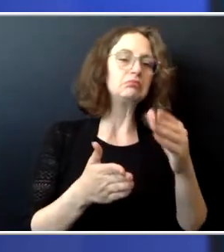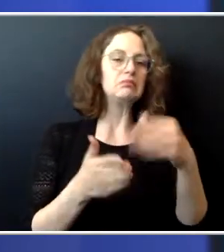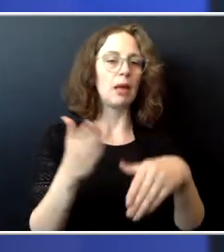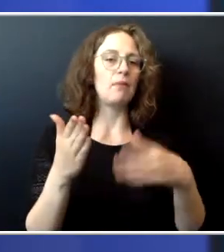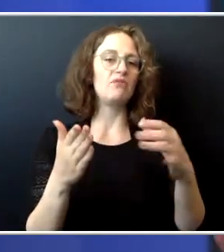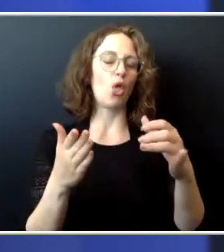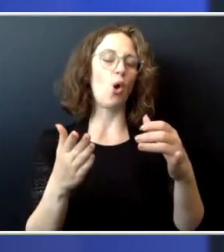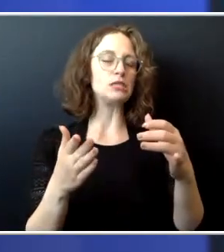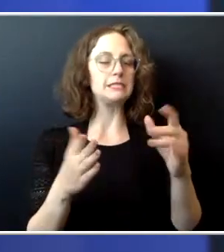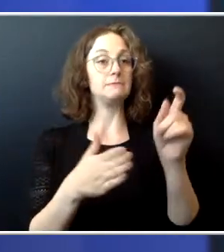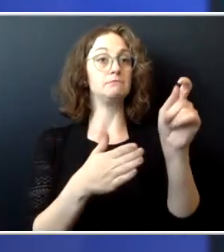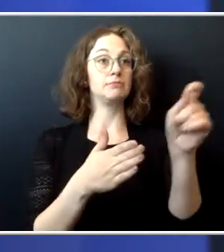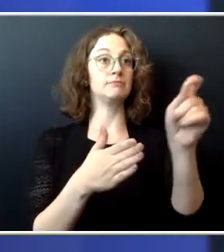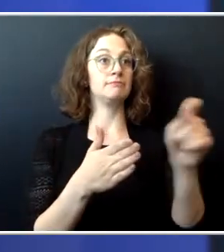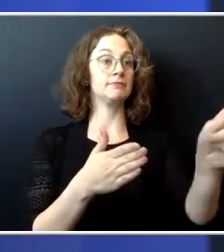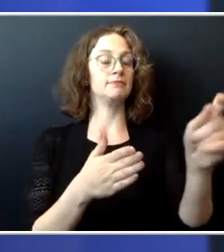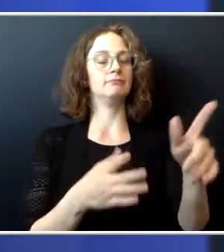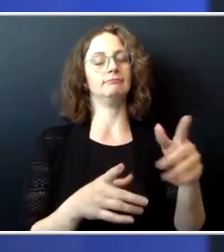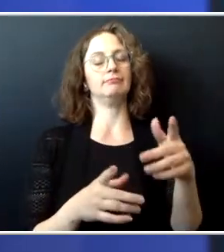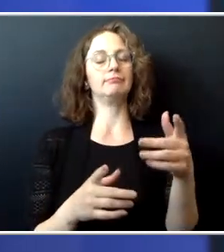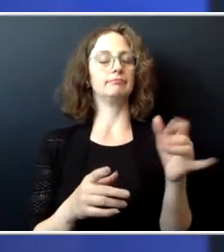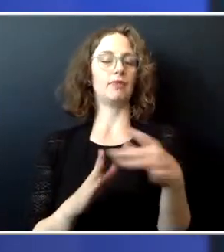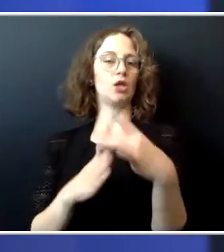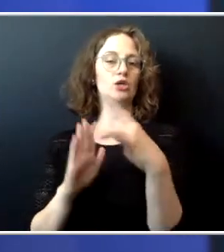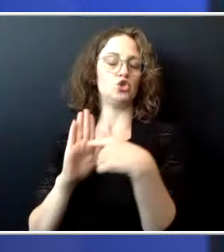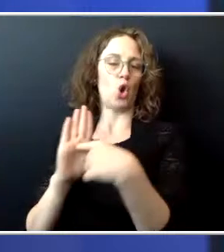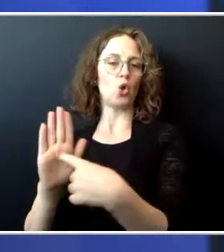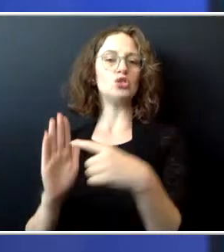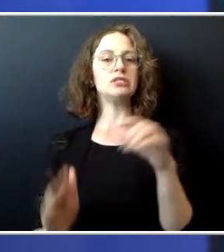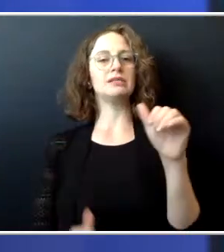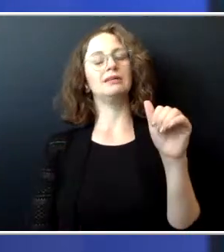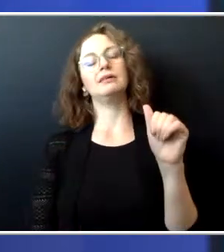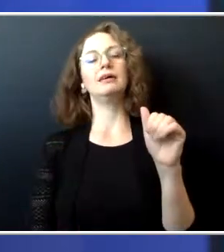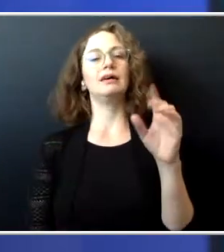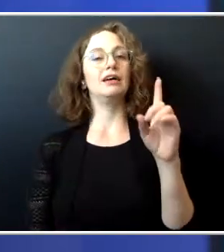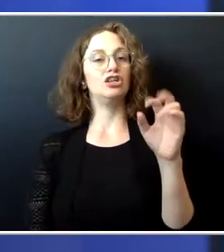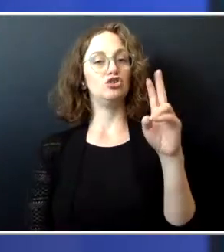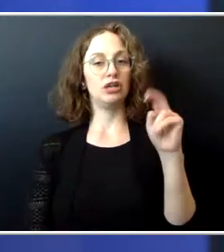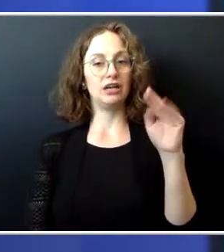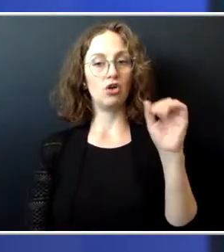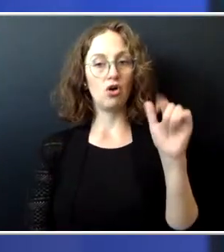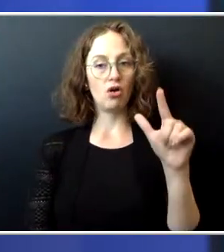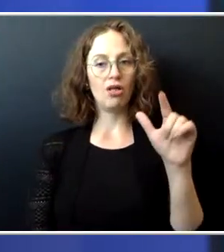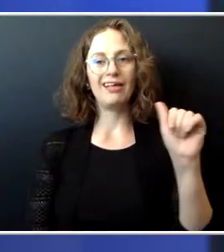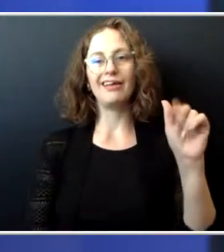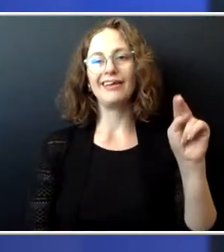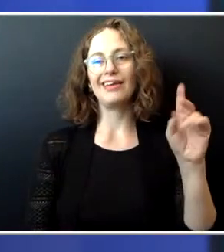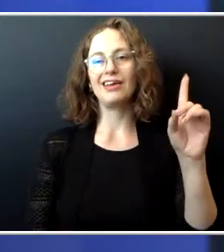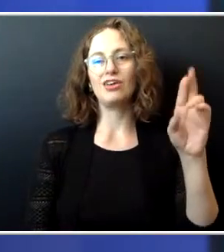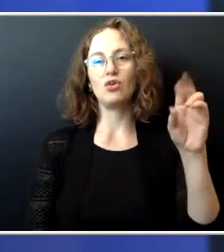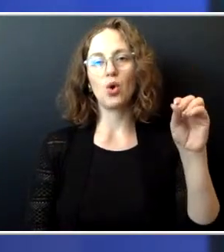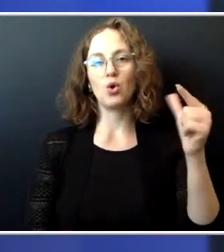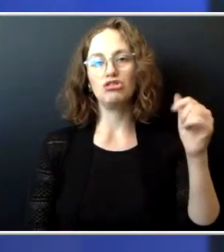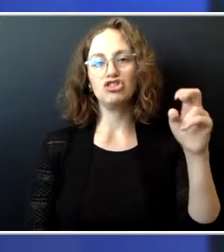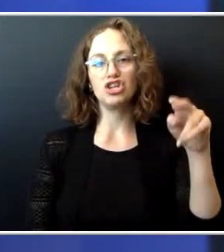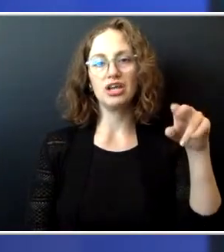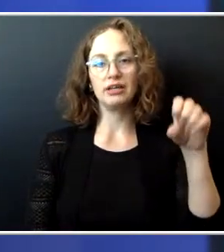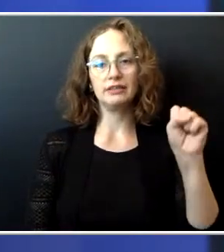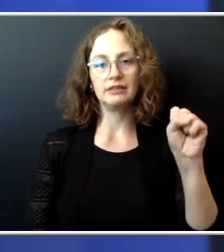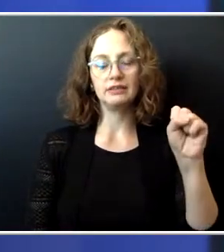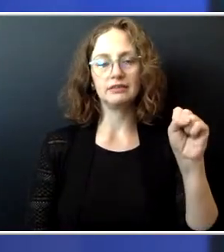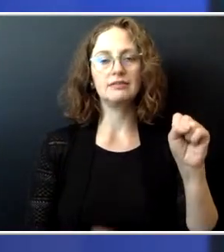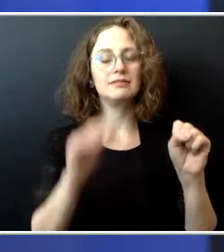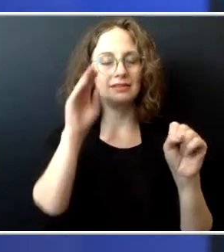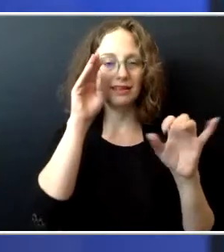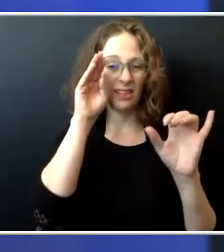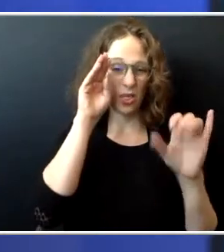androgen. Adrenal androgens are hormones from the adrenal gland that produce certain quality